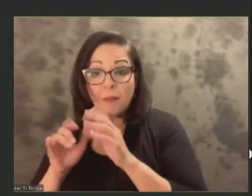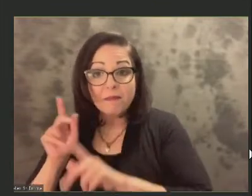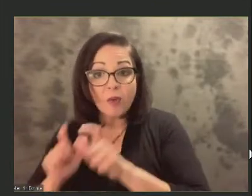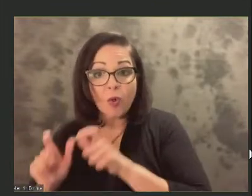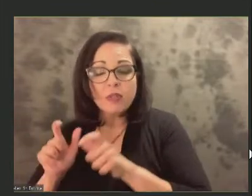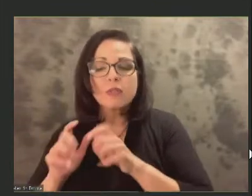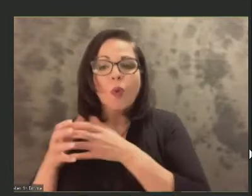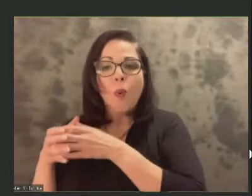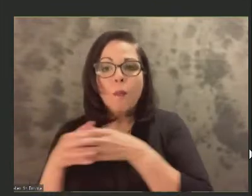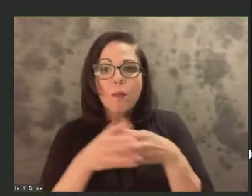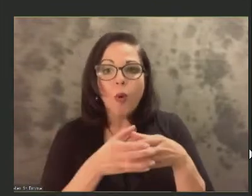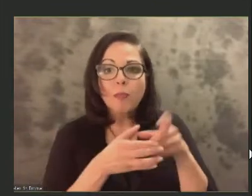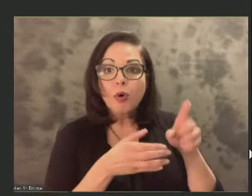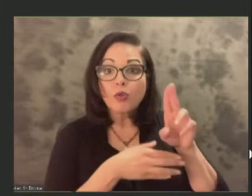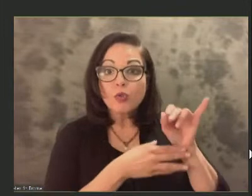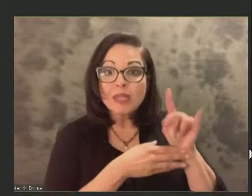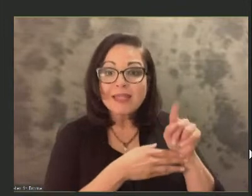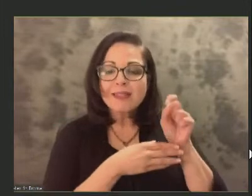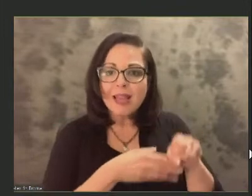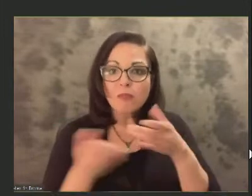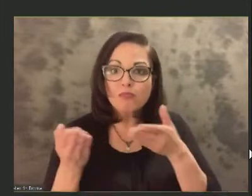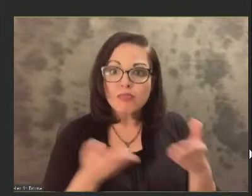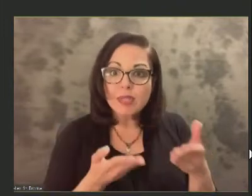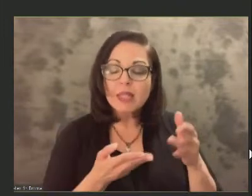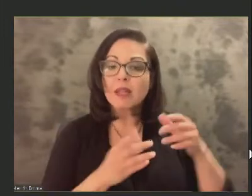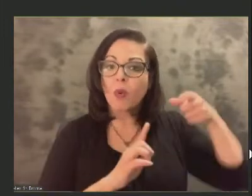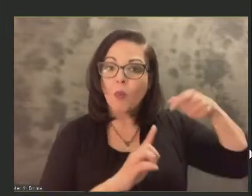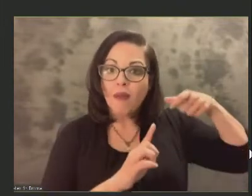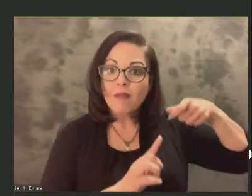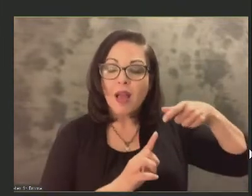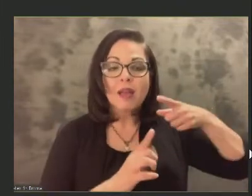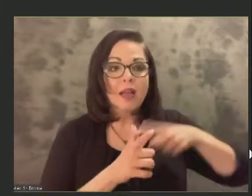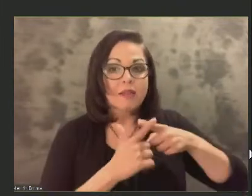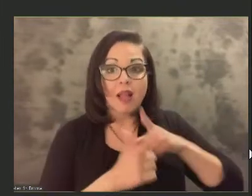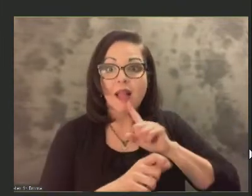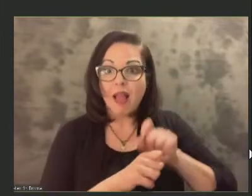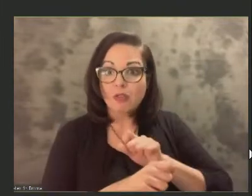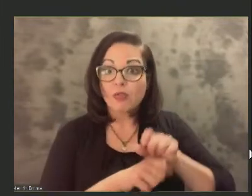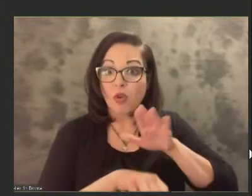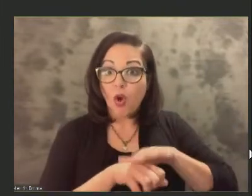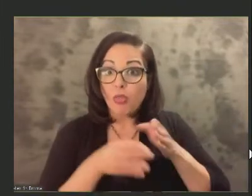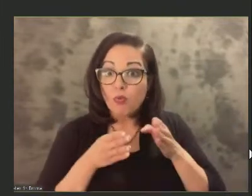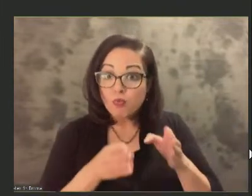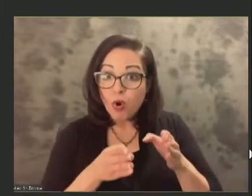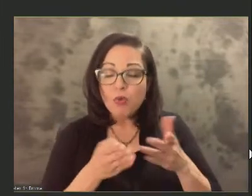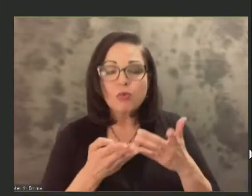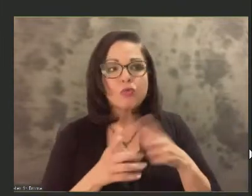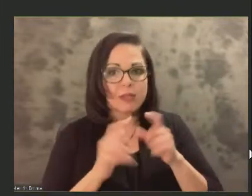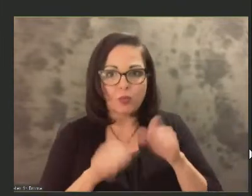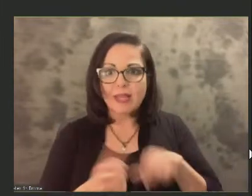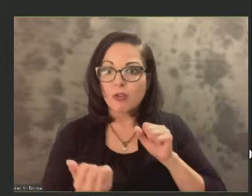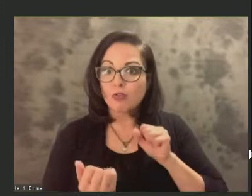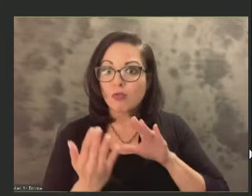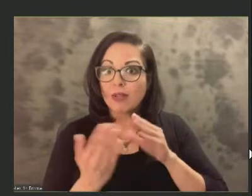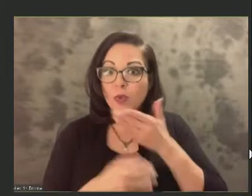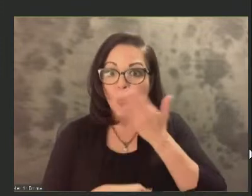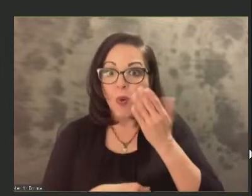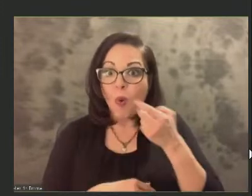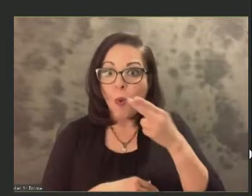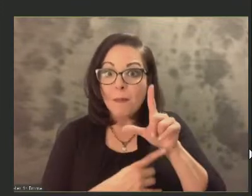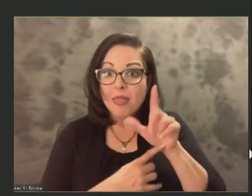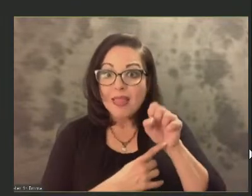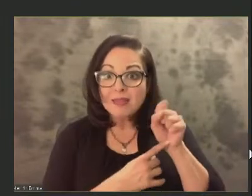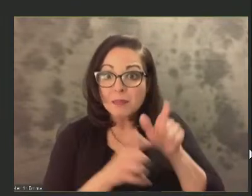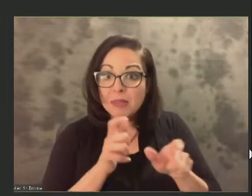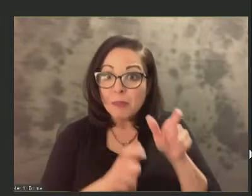take, a Wi-Fi and the telemedicine, telepsychiatry on the road, so that we can address homeless individuals,